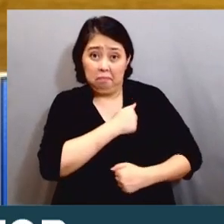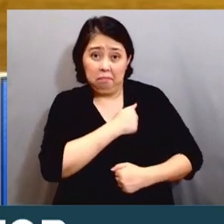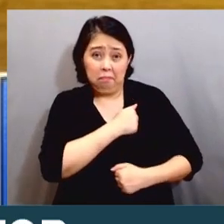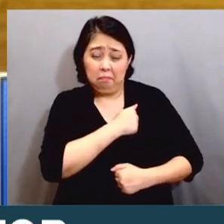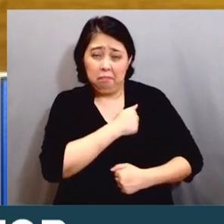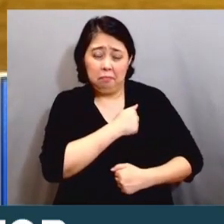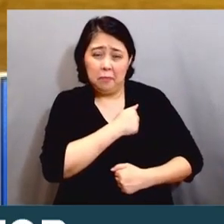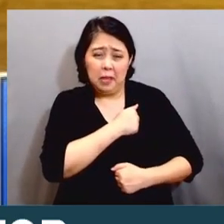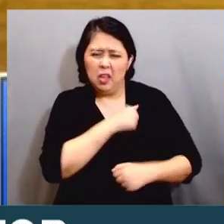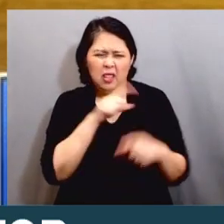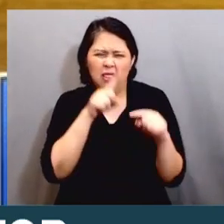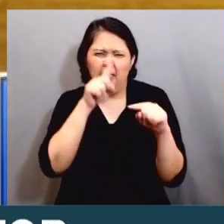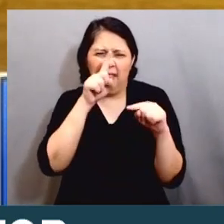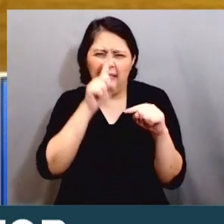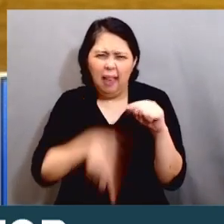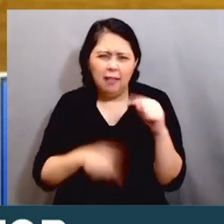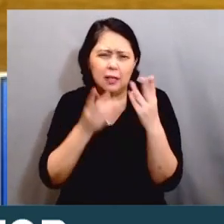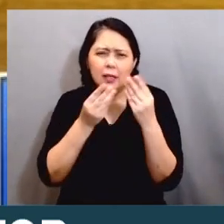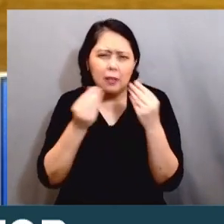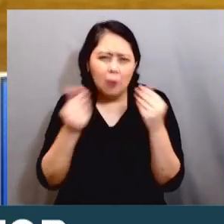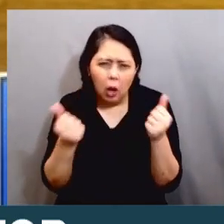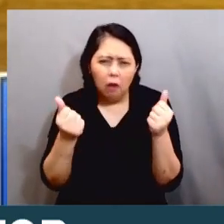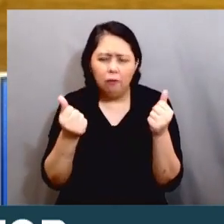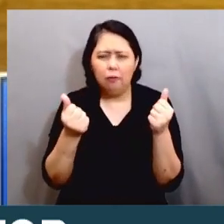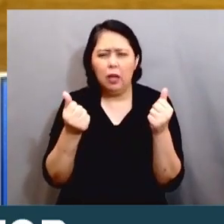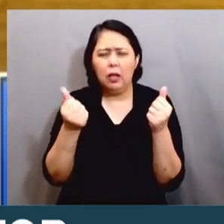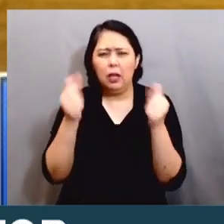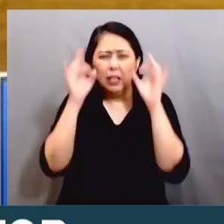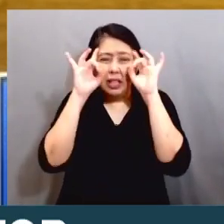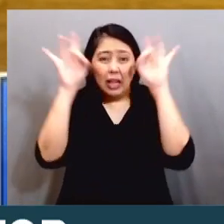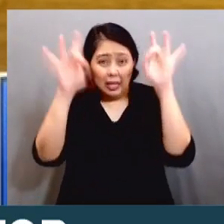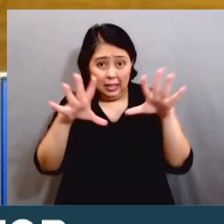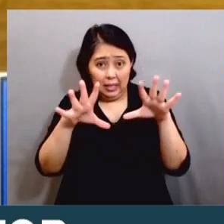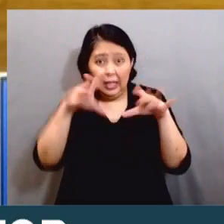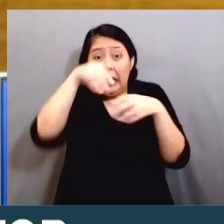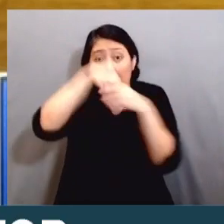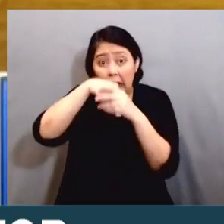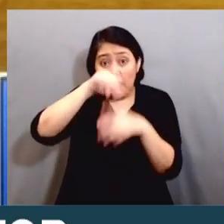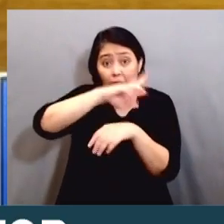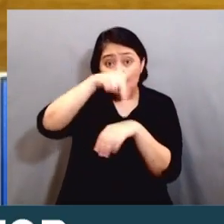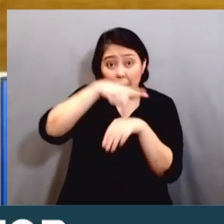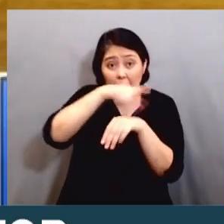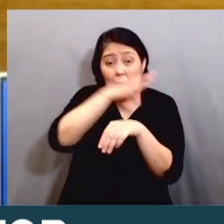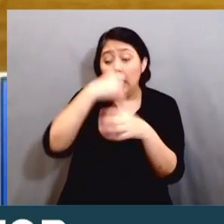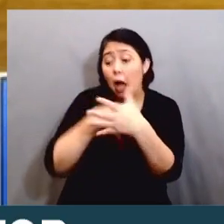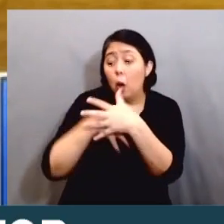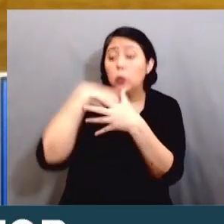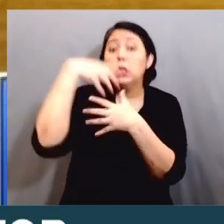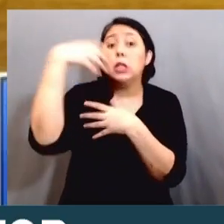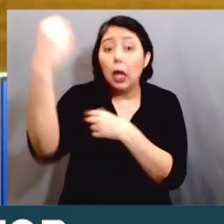threats, while the police force had been overwhelmed